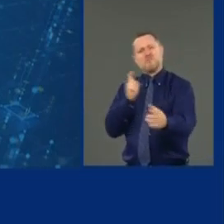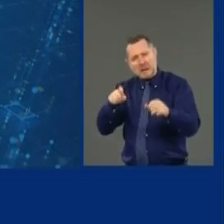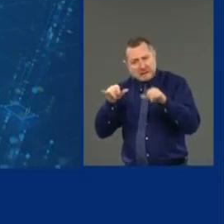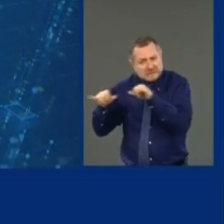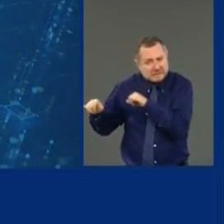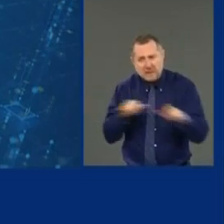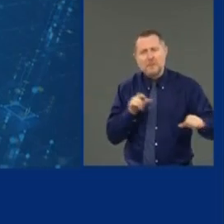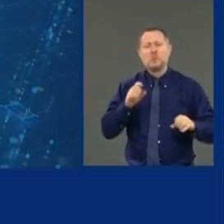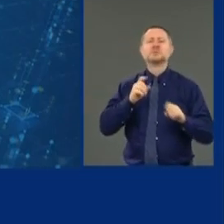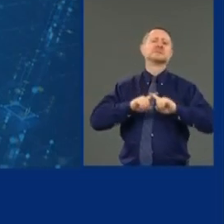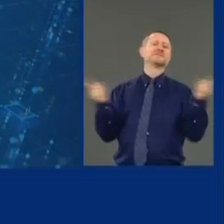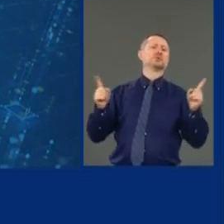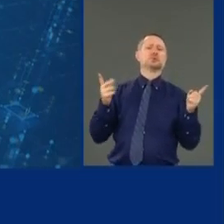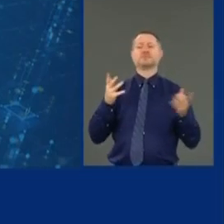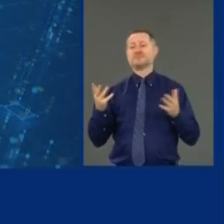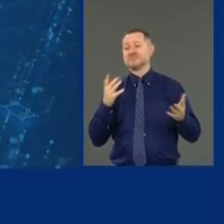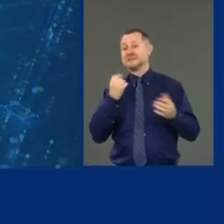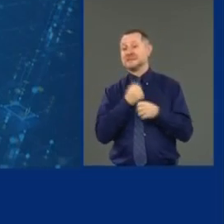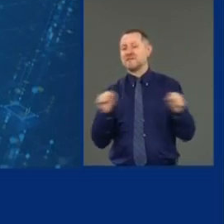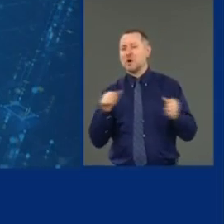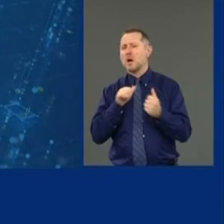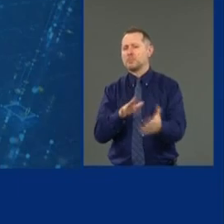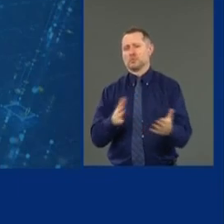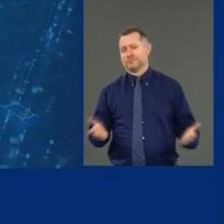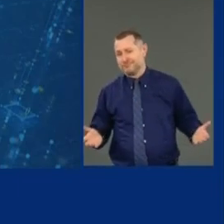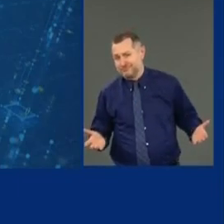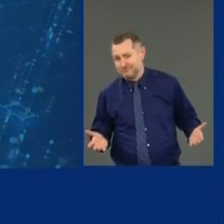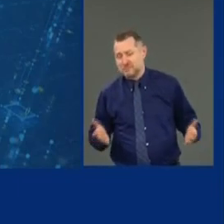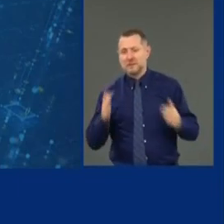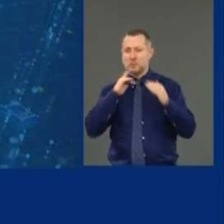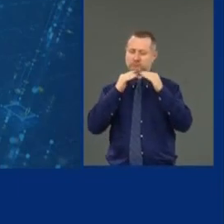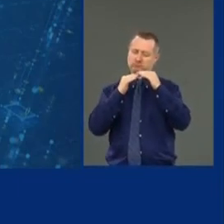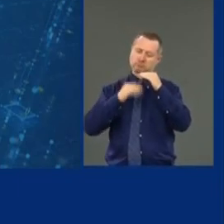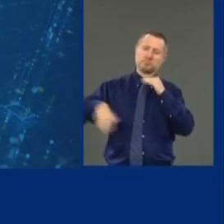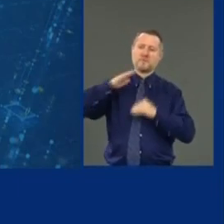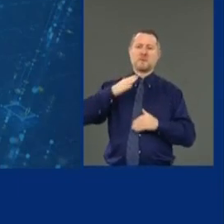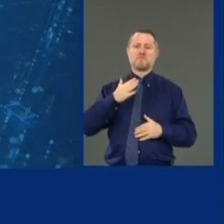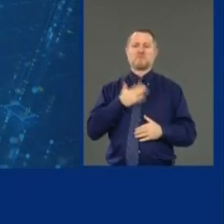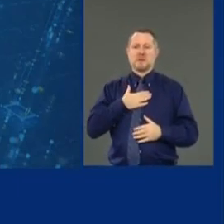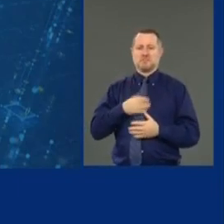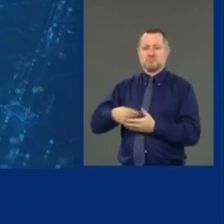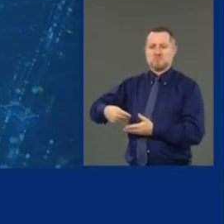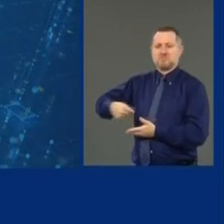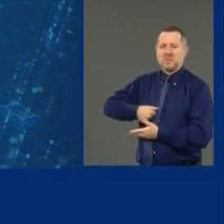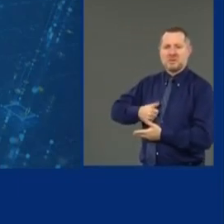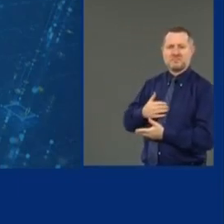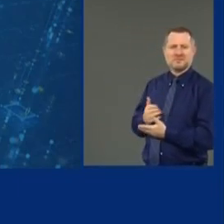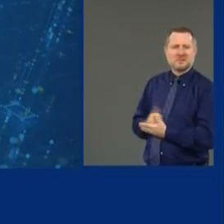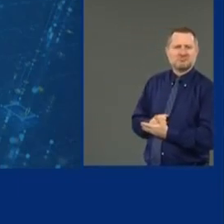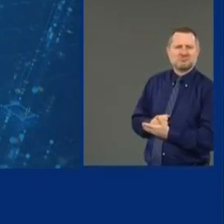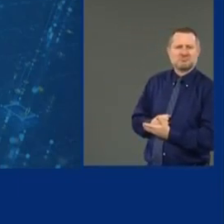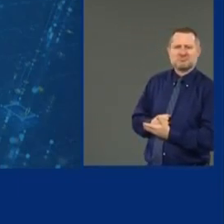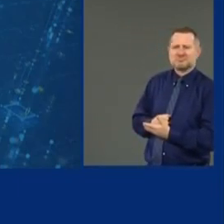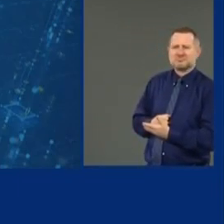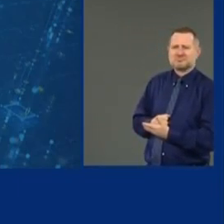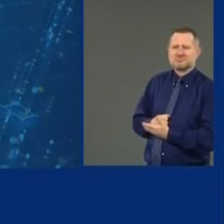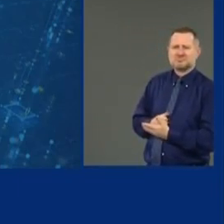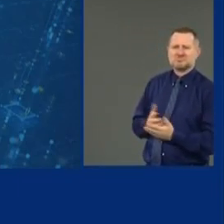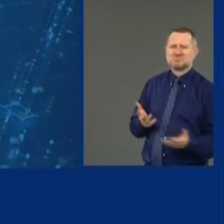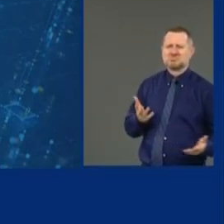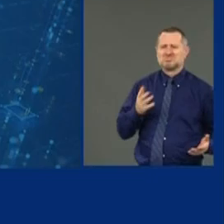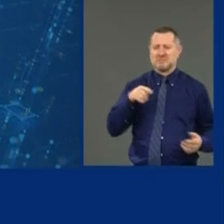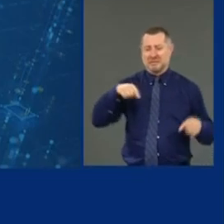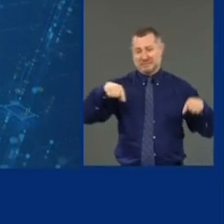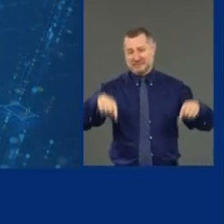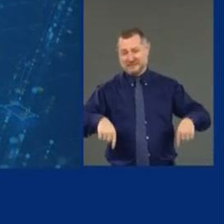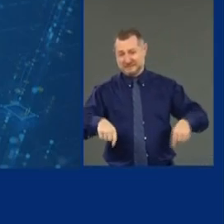nation. But that's above my pay grade. I can tell you in this state, there are no different